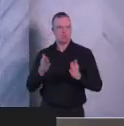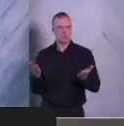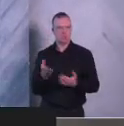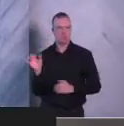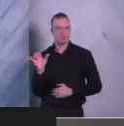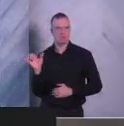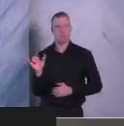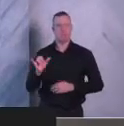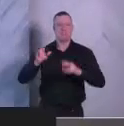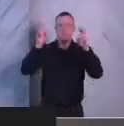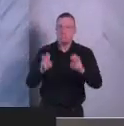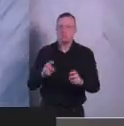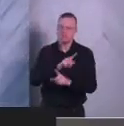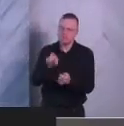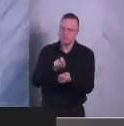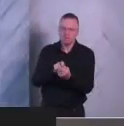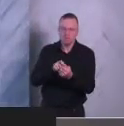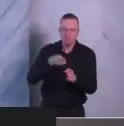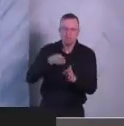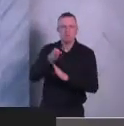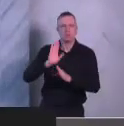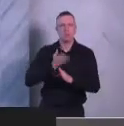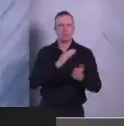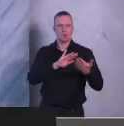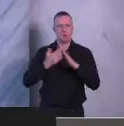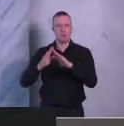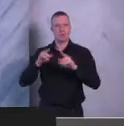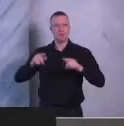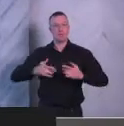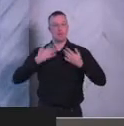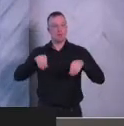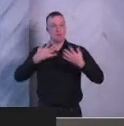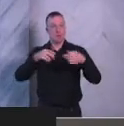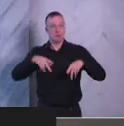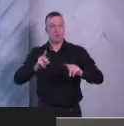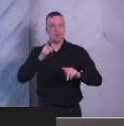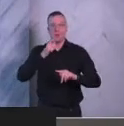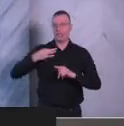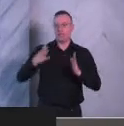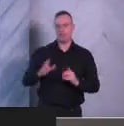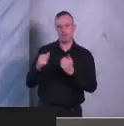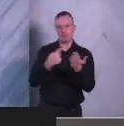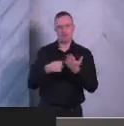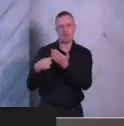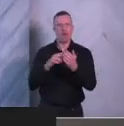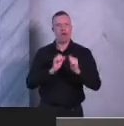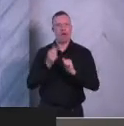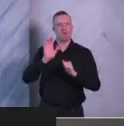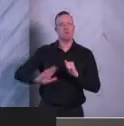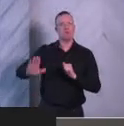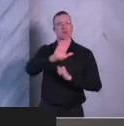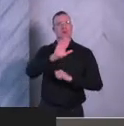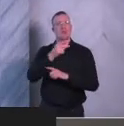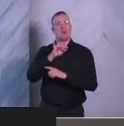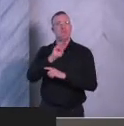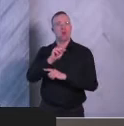the issue being faced in our community. This event will provide an opportunity for candidates to discuss how their platform will